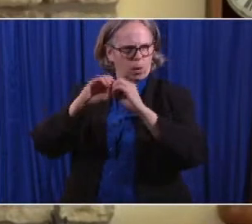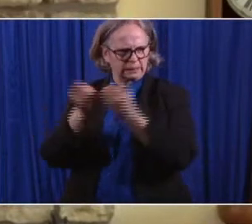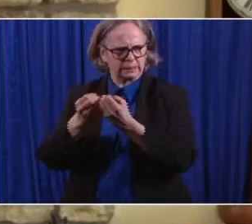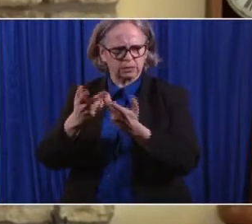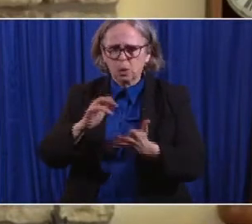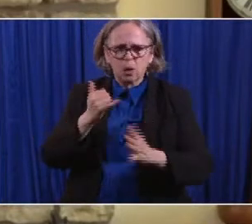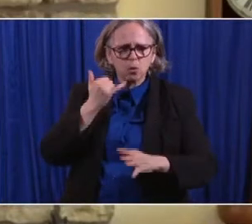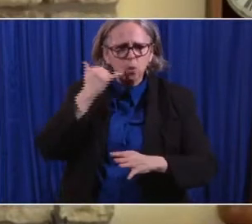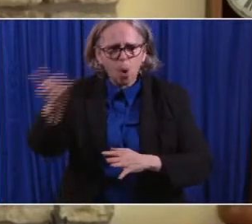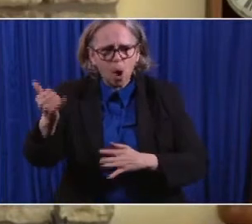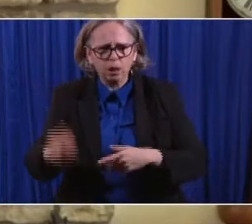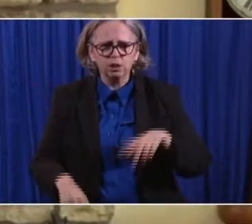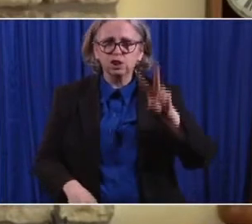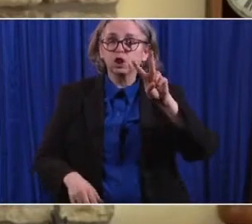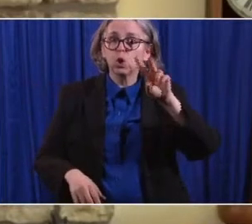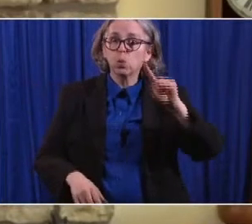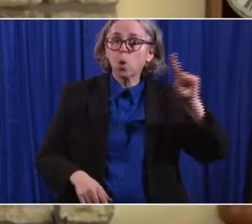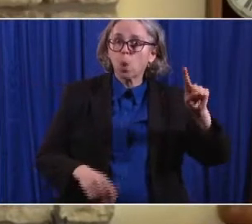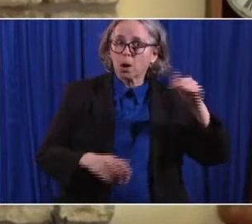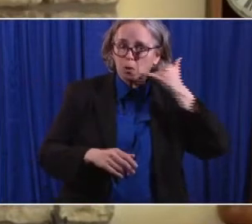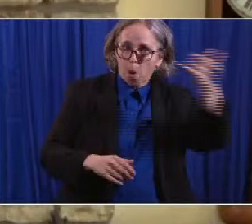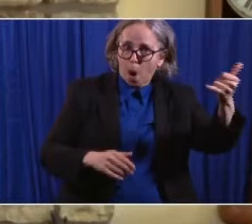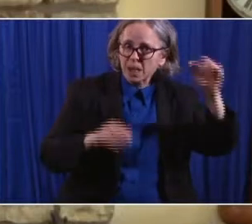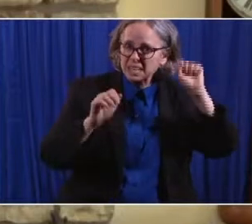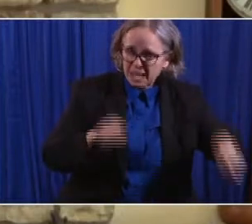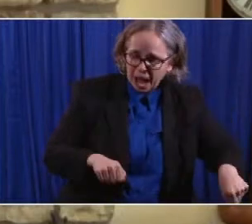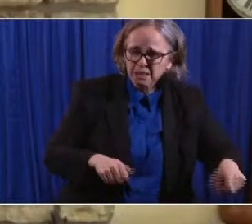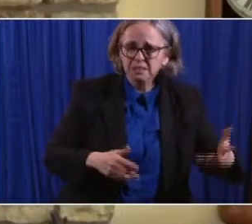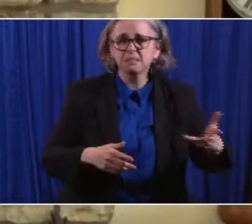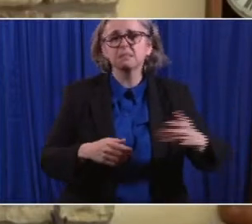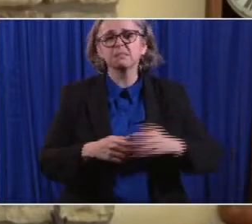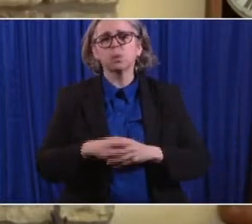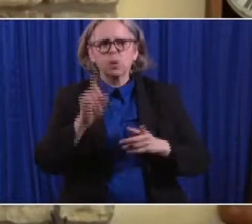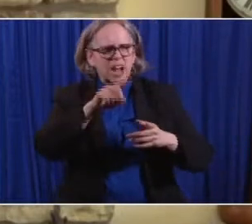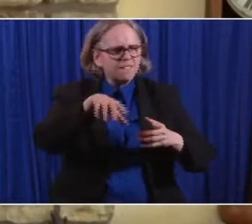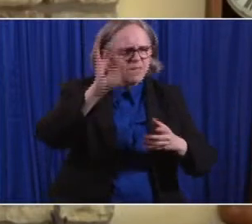call 211 as well.